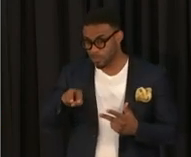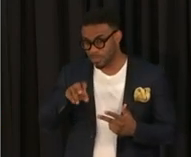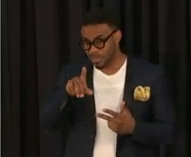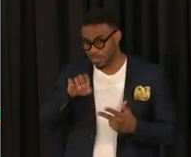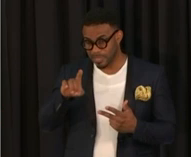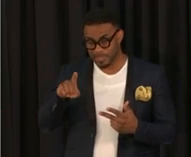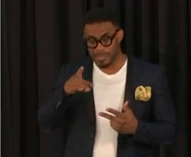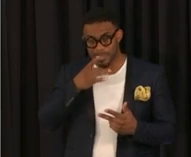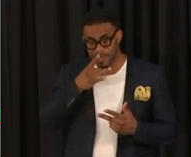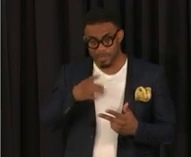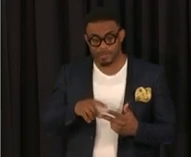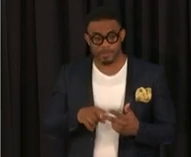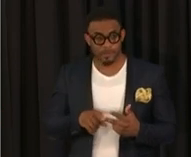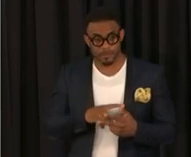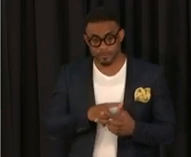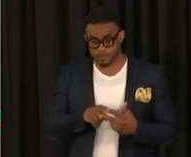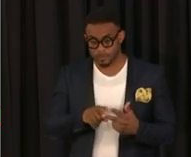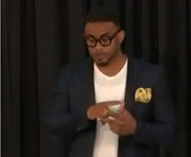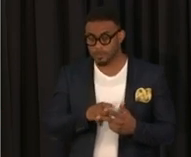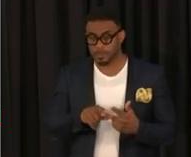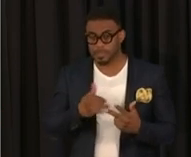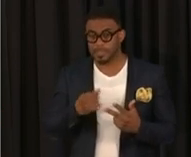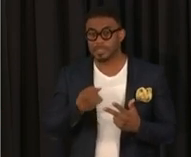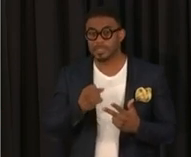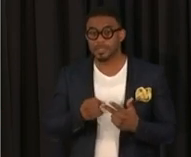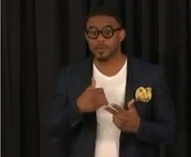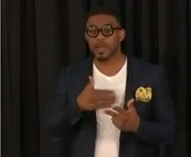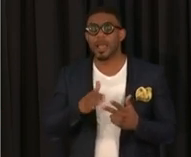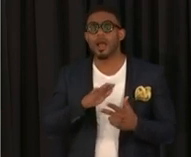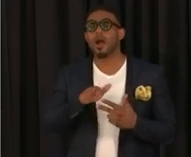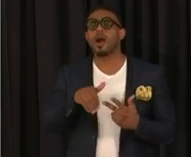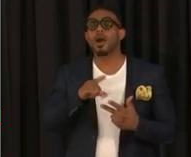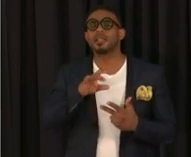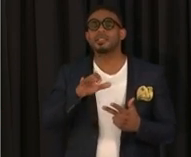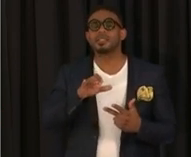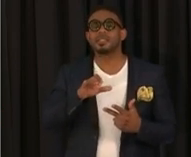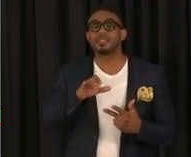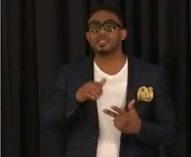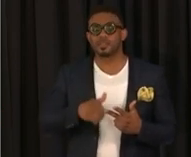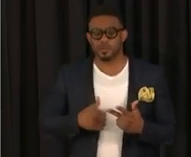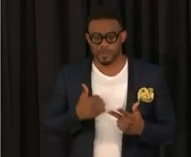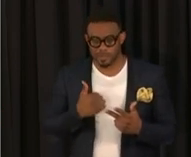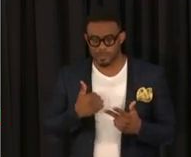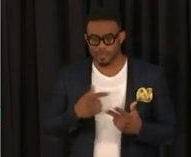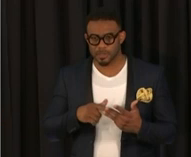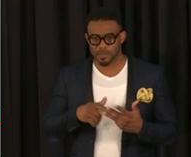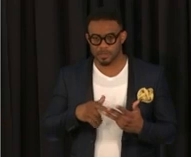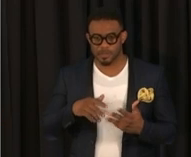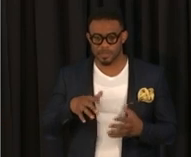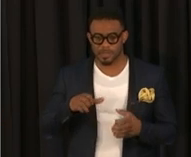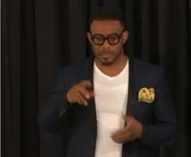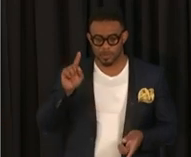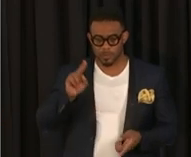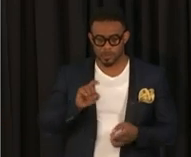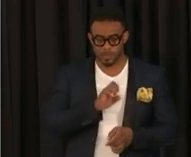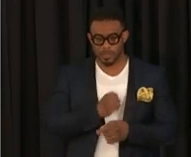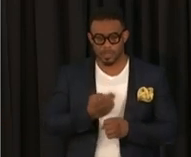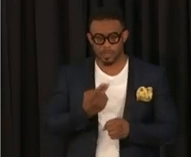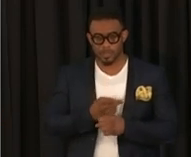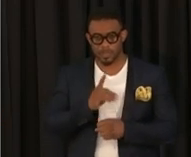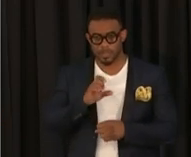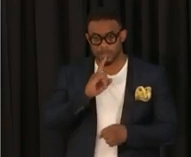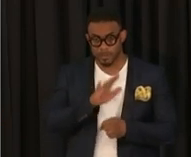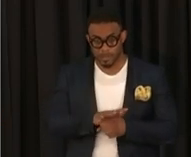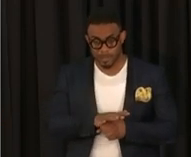switching to LED light bulbs. This year, we're asking all DC district residents to take the Reduce Energy Use